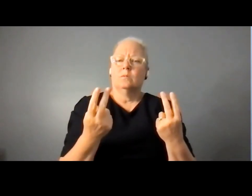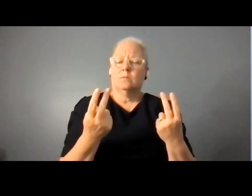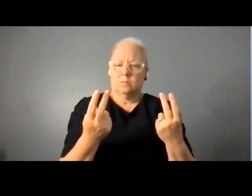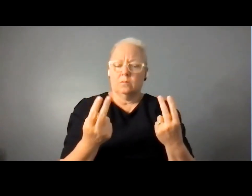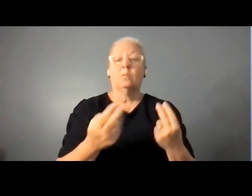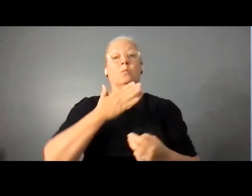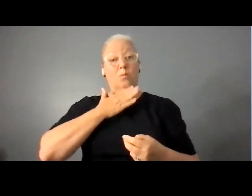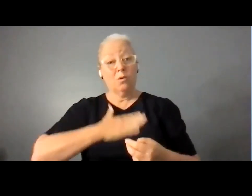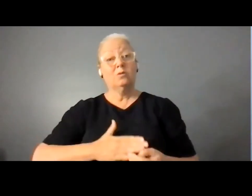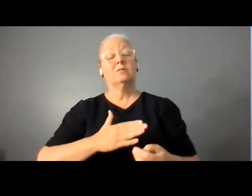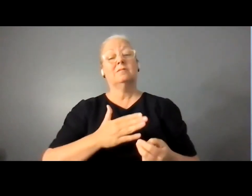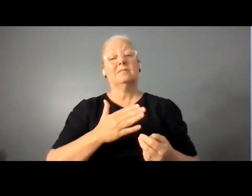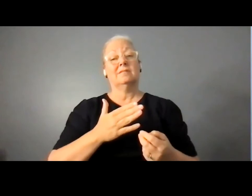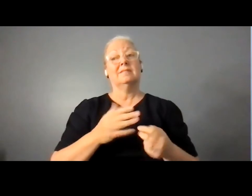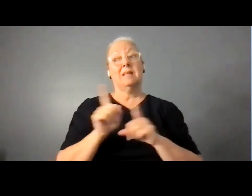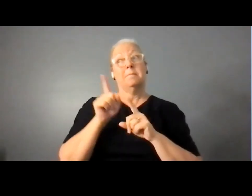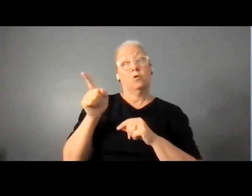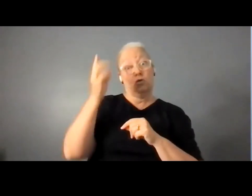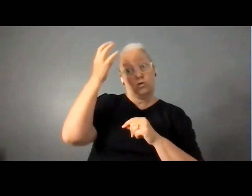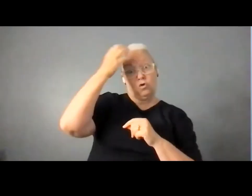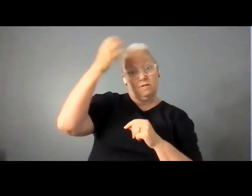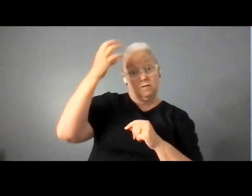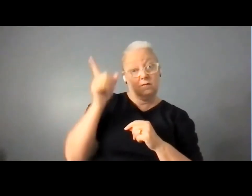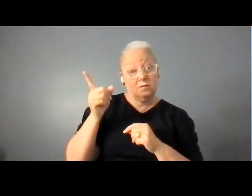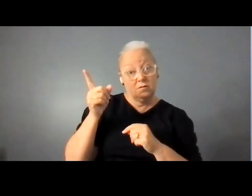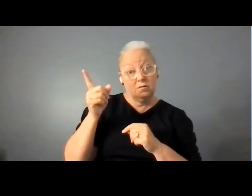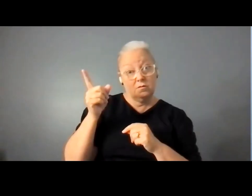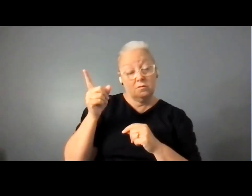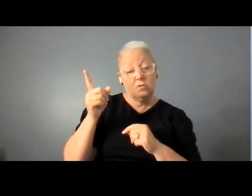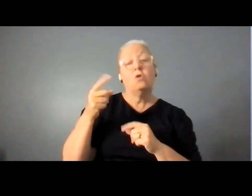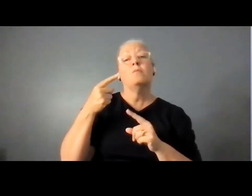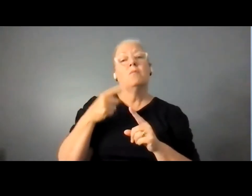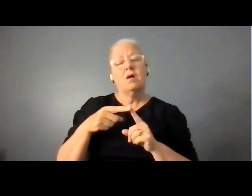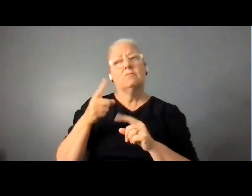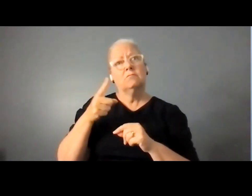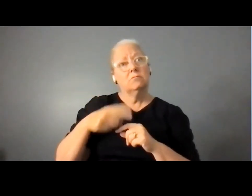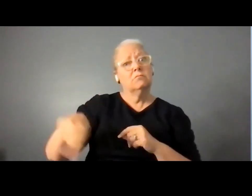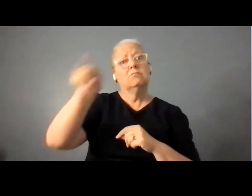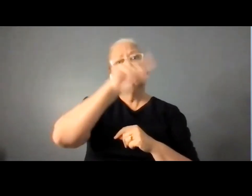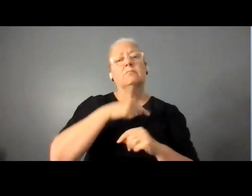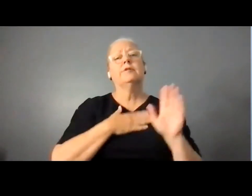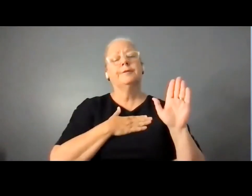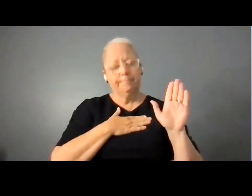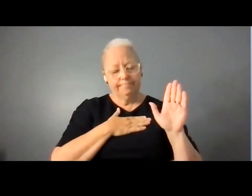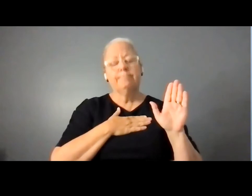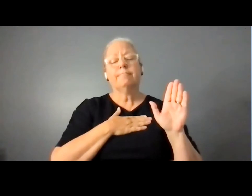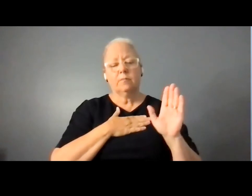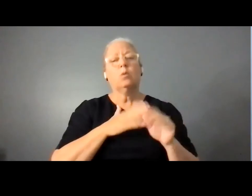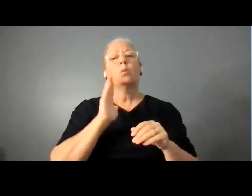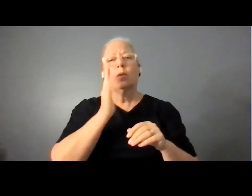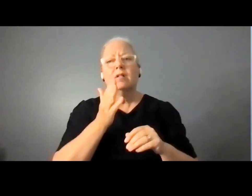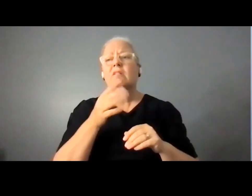behalf not only of the governments, but it's a commitment that we should undertake, all the different actors that form